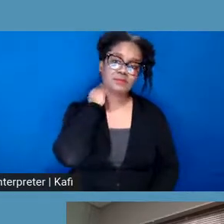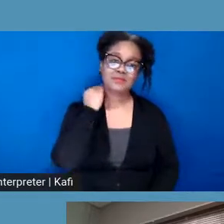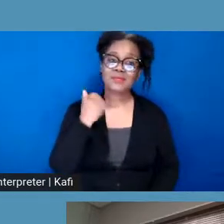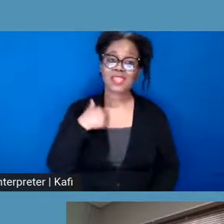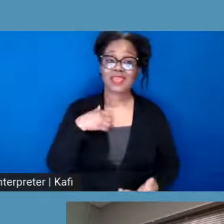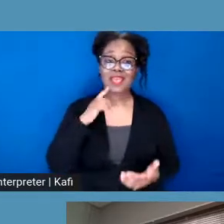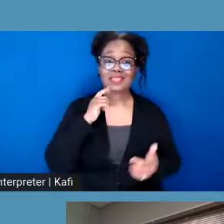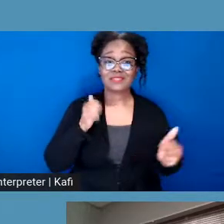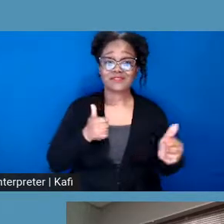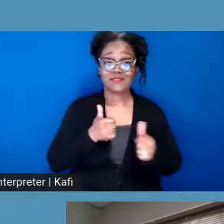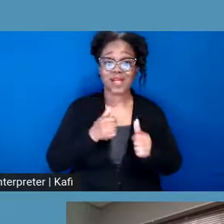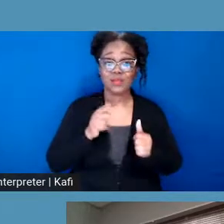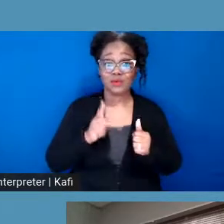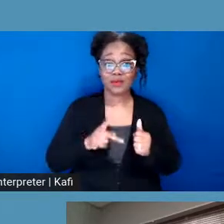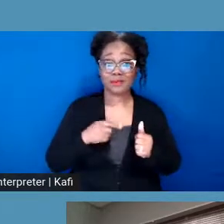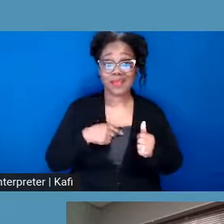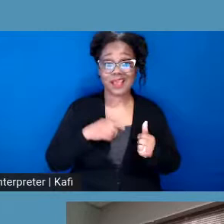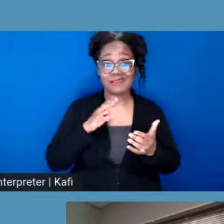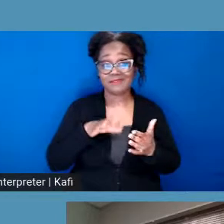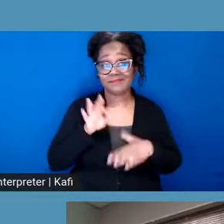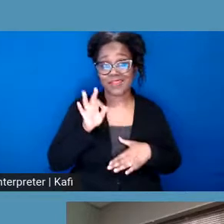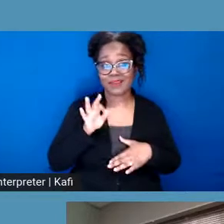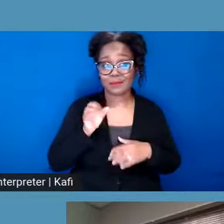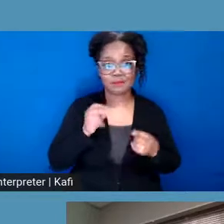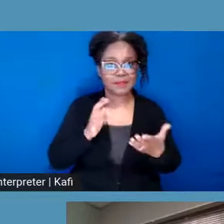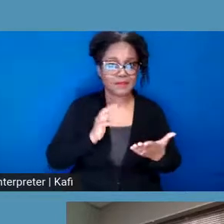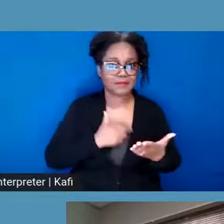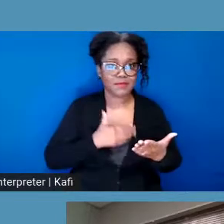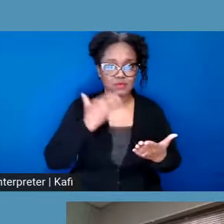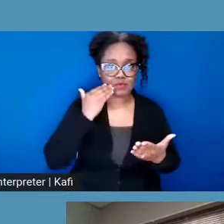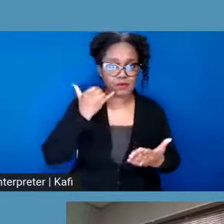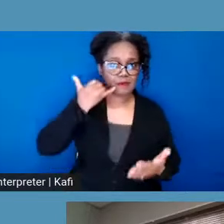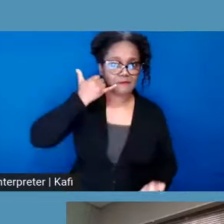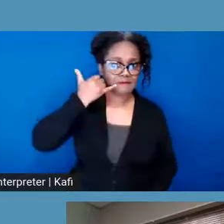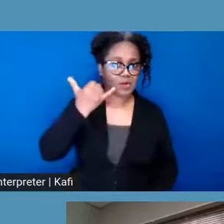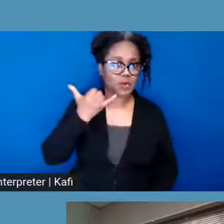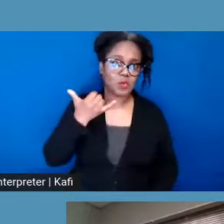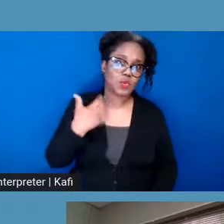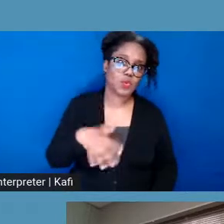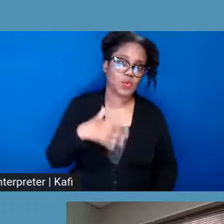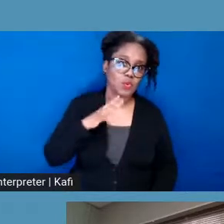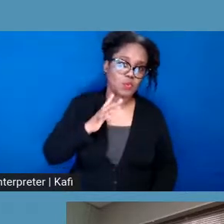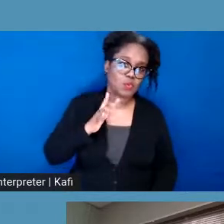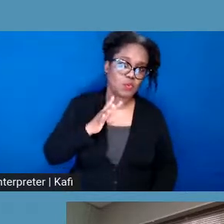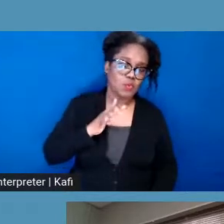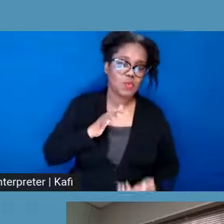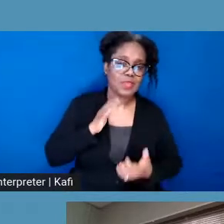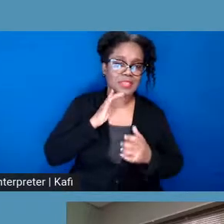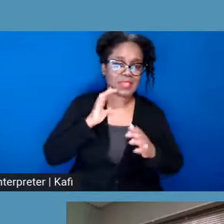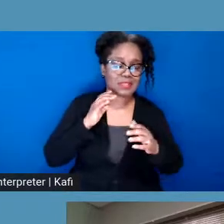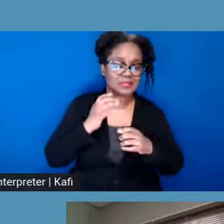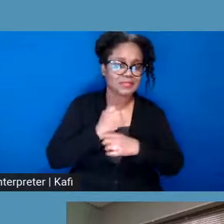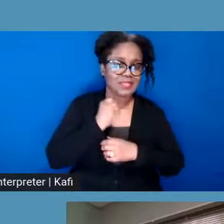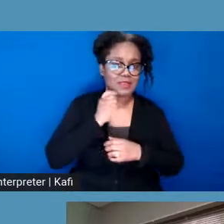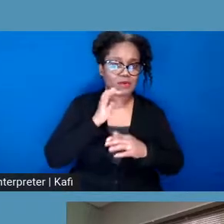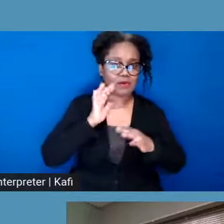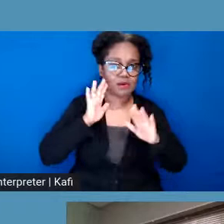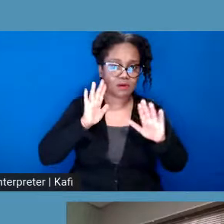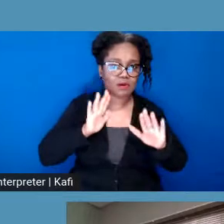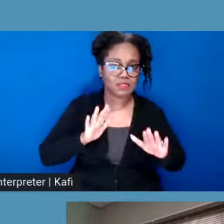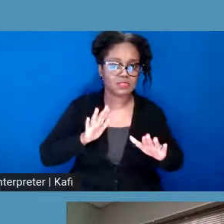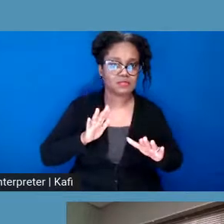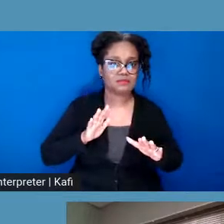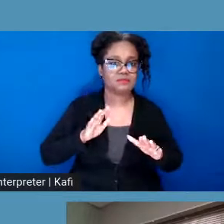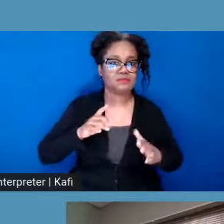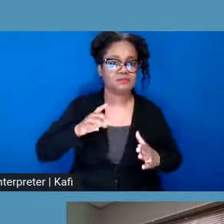some really amazing things in terms of taking pictures and scanning. Are there any apps or anything on your phone